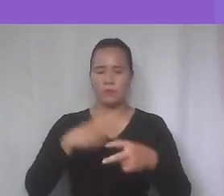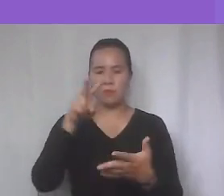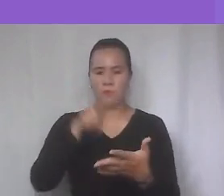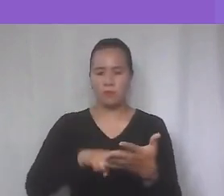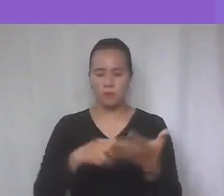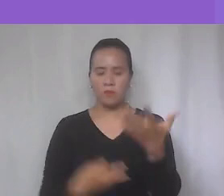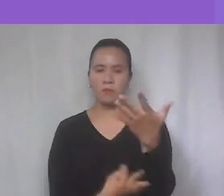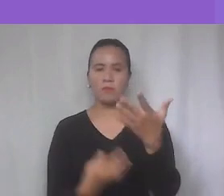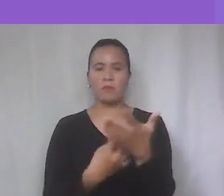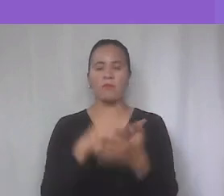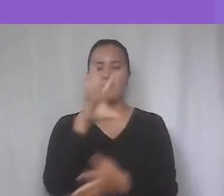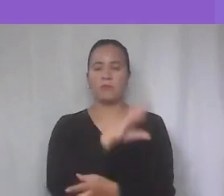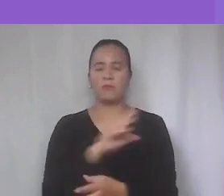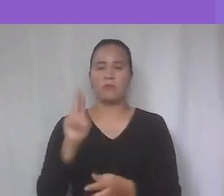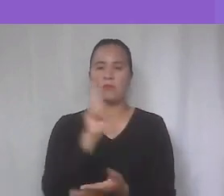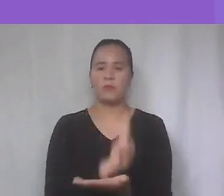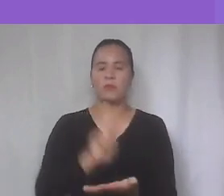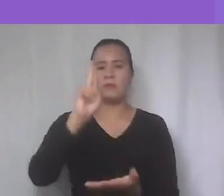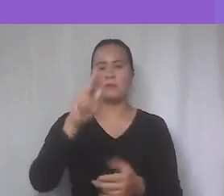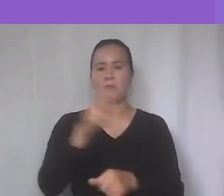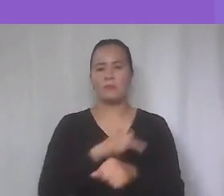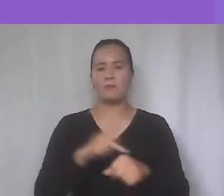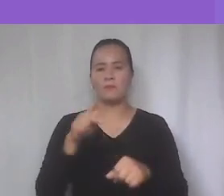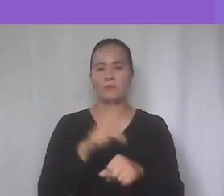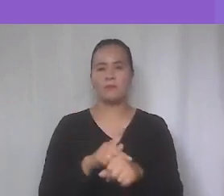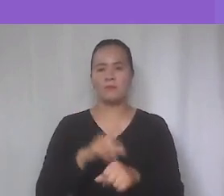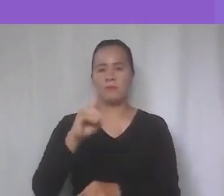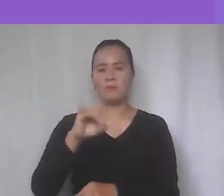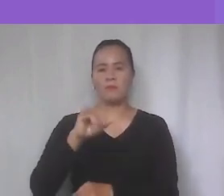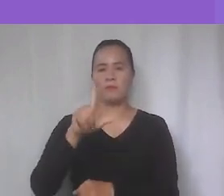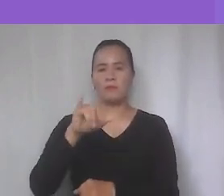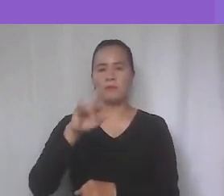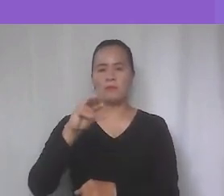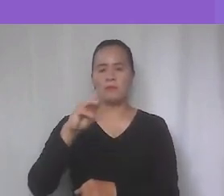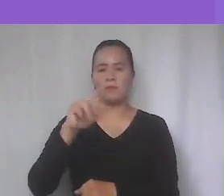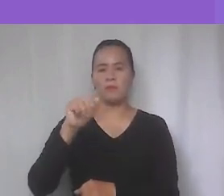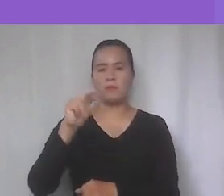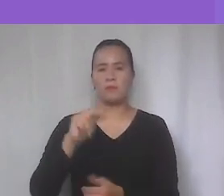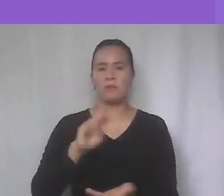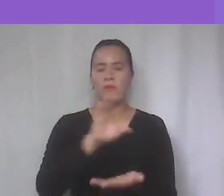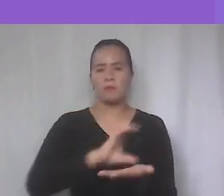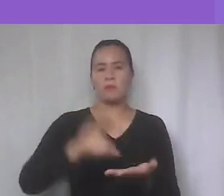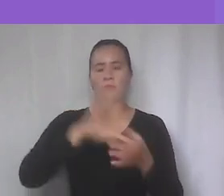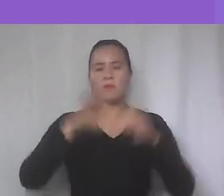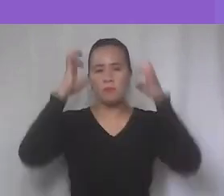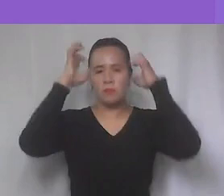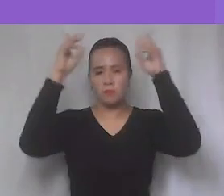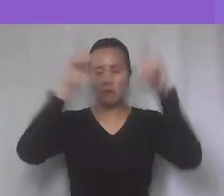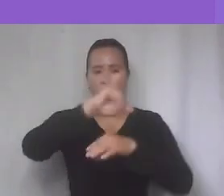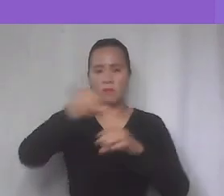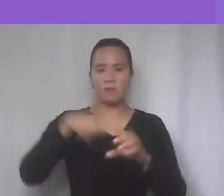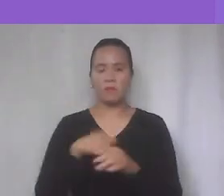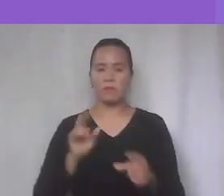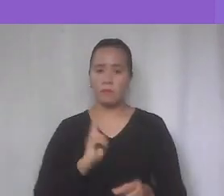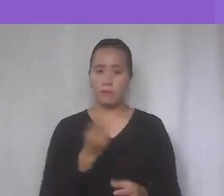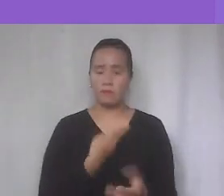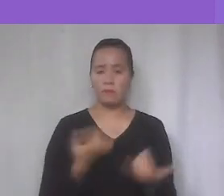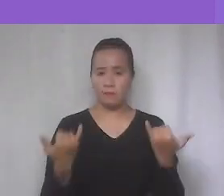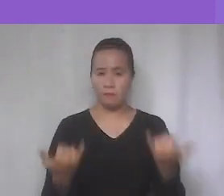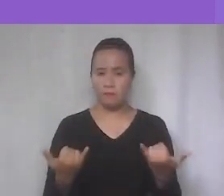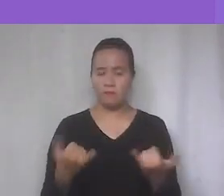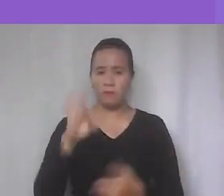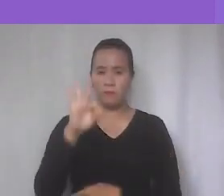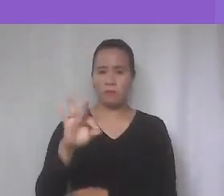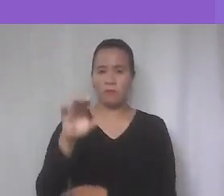Philippines Diliman College of Education. Joining us also this morning are our DepEd-trained Filipino Sign